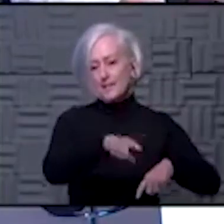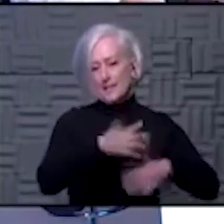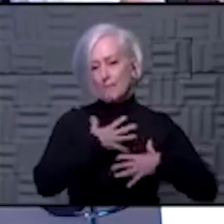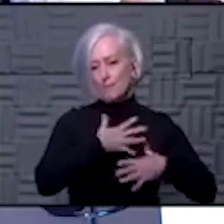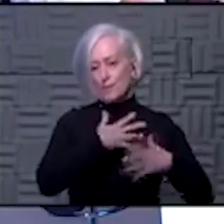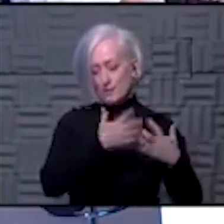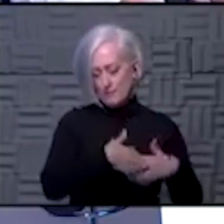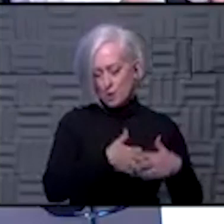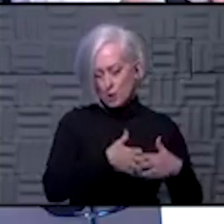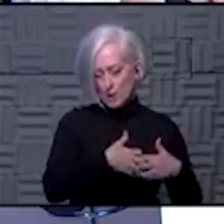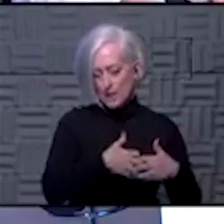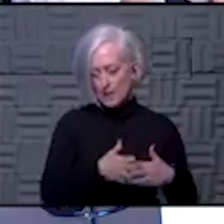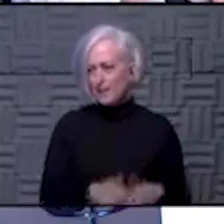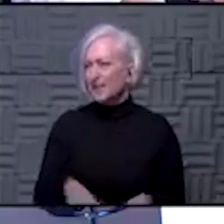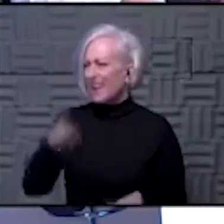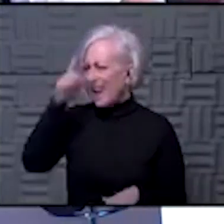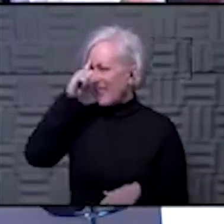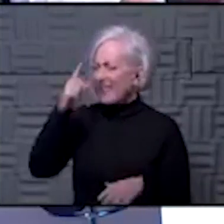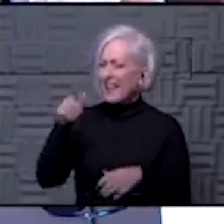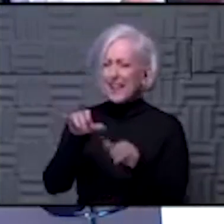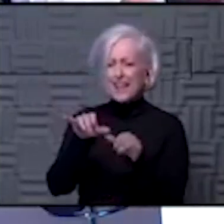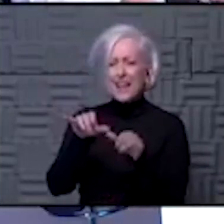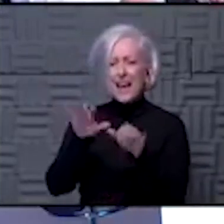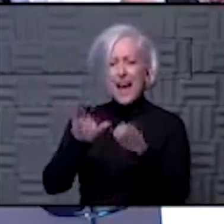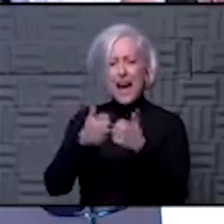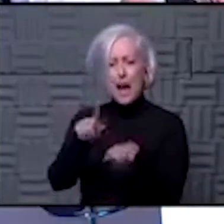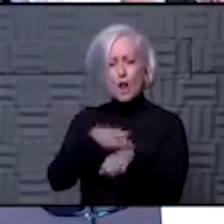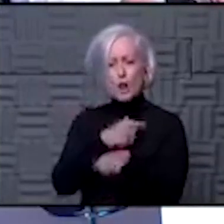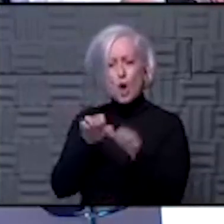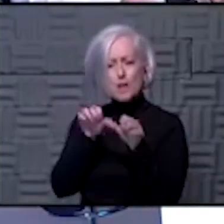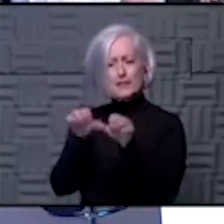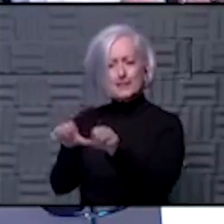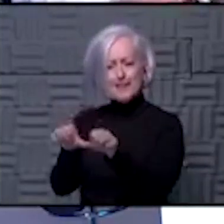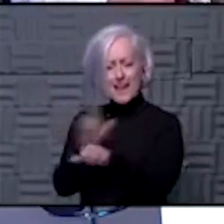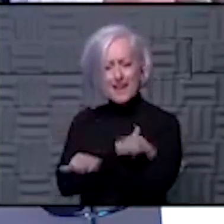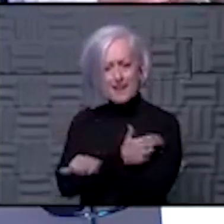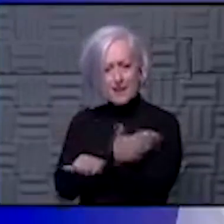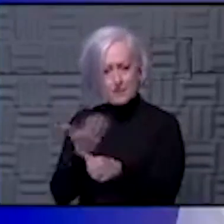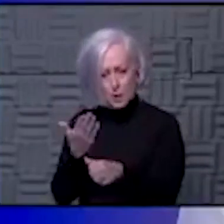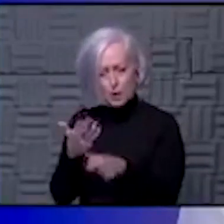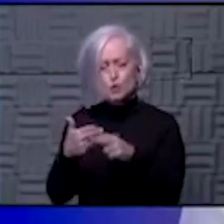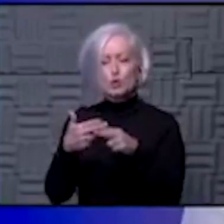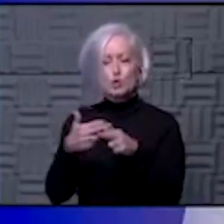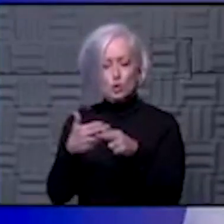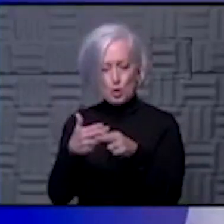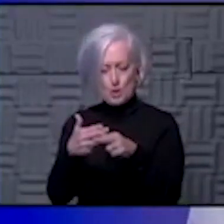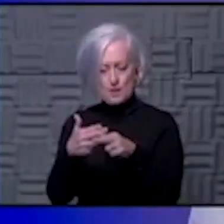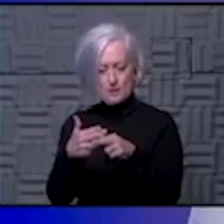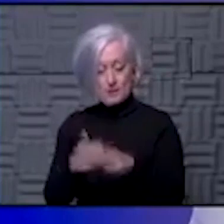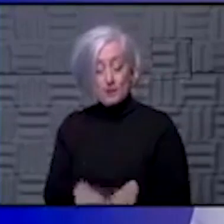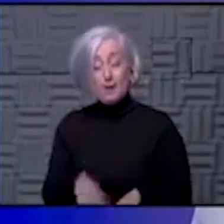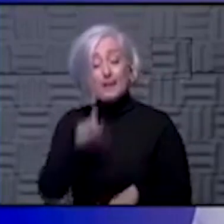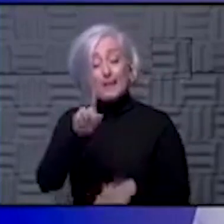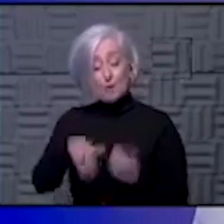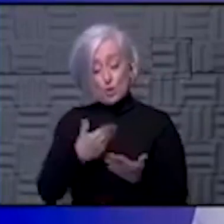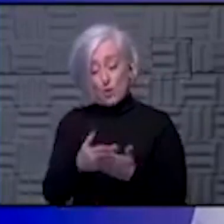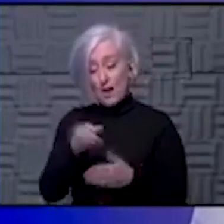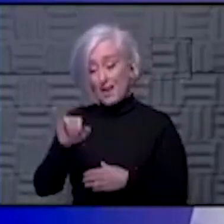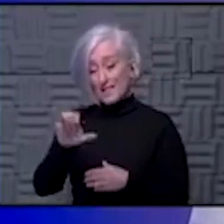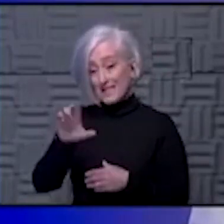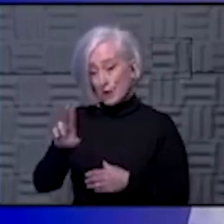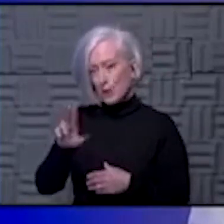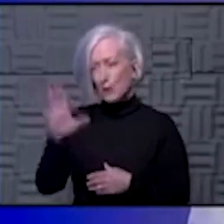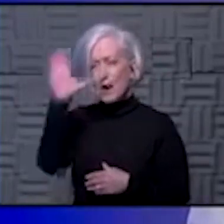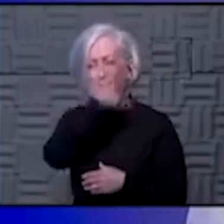the most part, probably remains short, especially for the ones that are just on the unit. Yeah. Again, once you get to the ICU, you're probably looking at a minimum